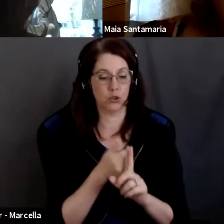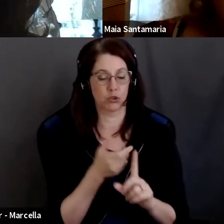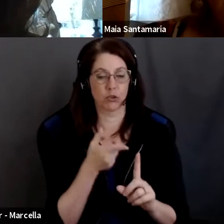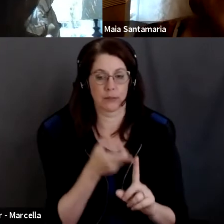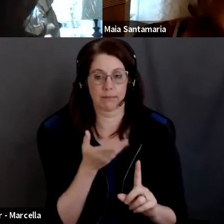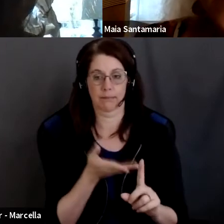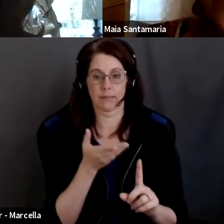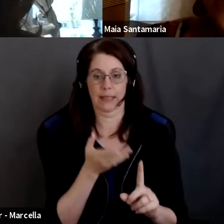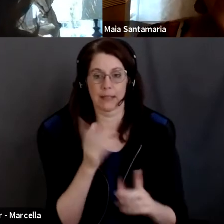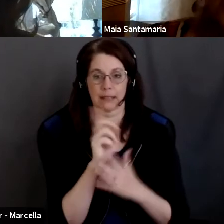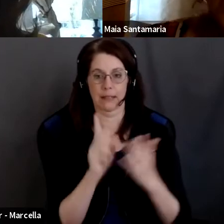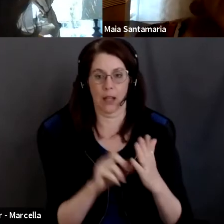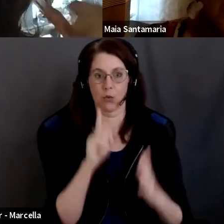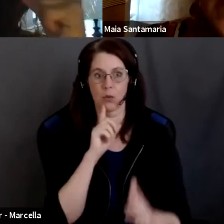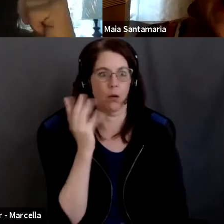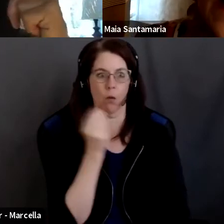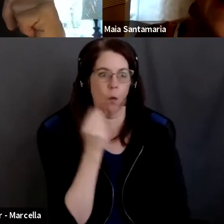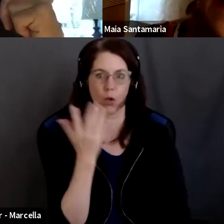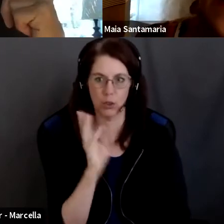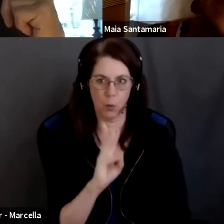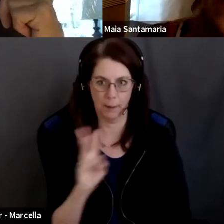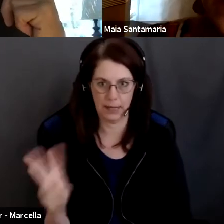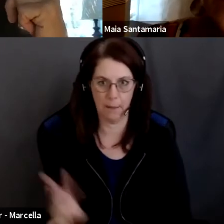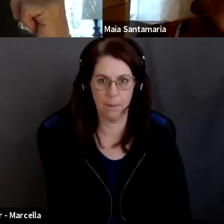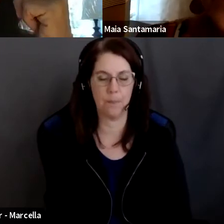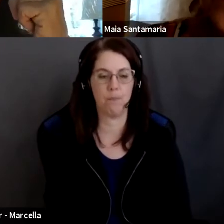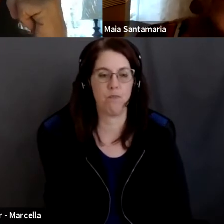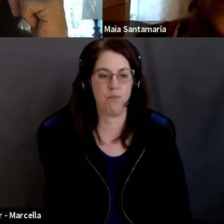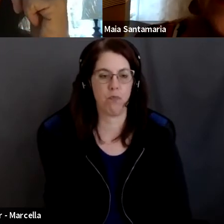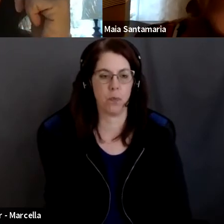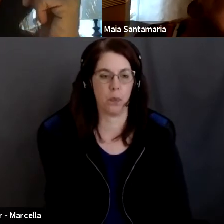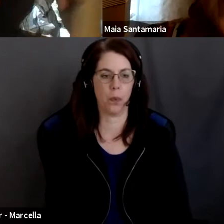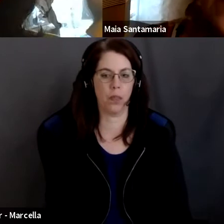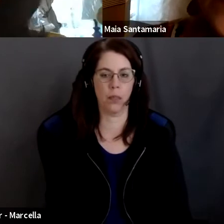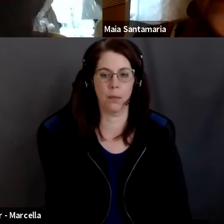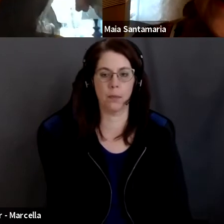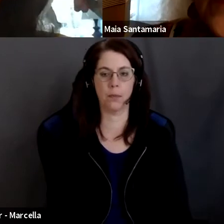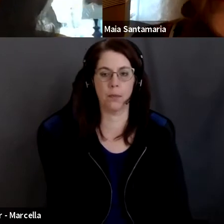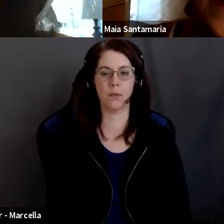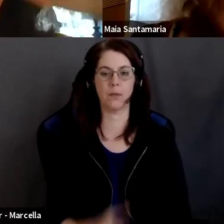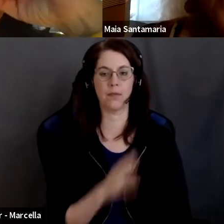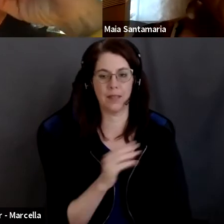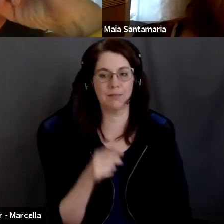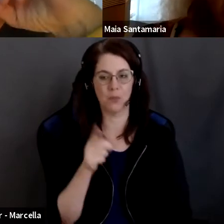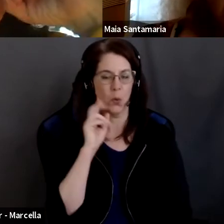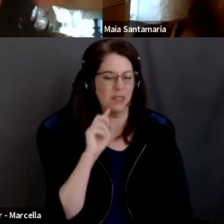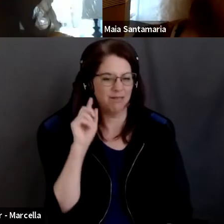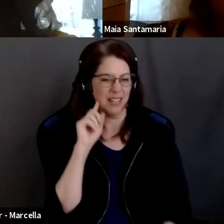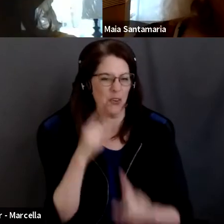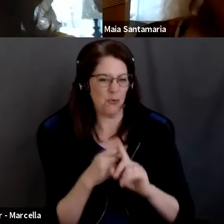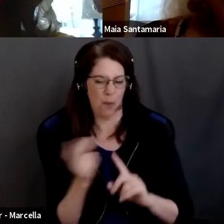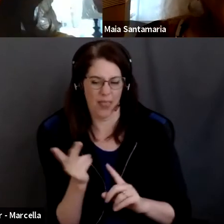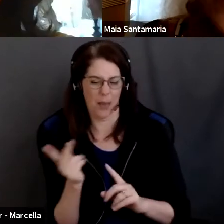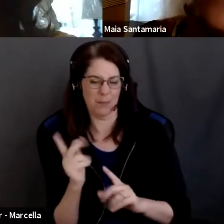designed what I think is this gorgeous website, and in a moment you will hear from